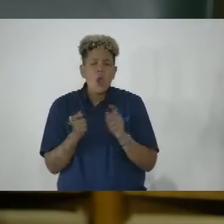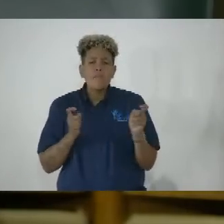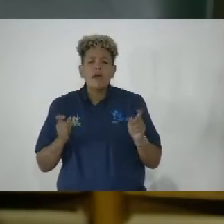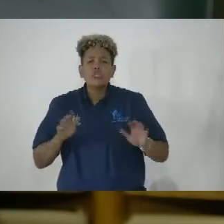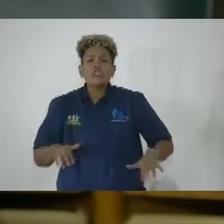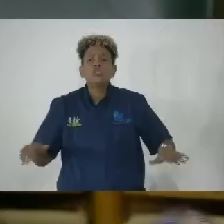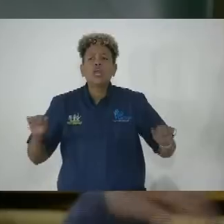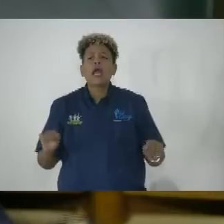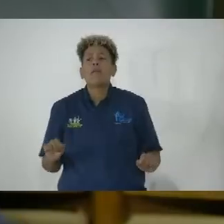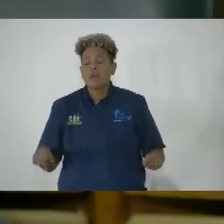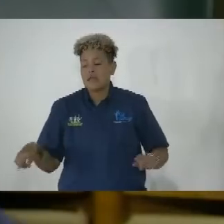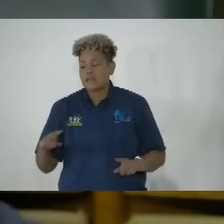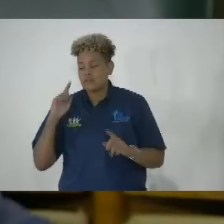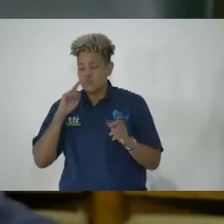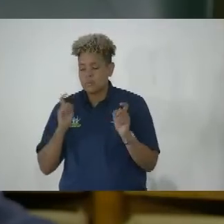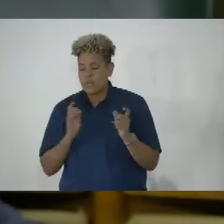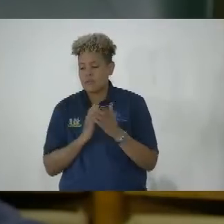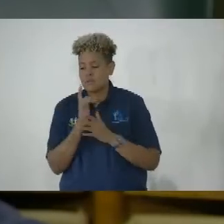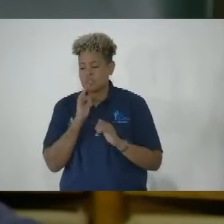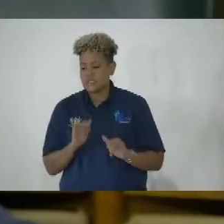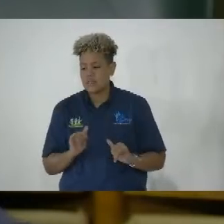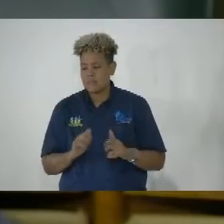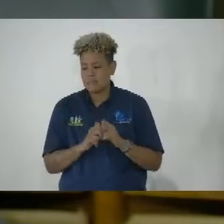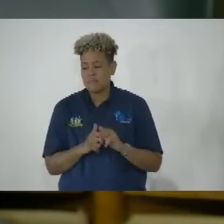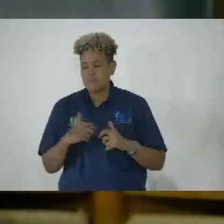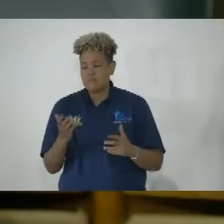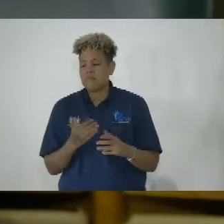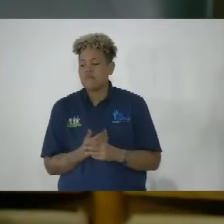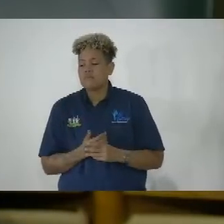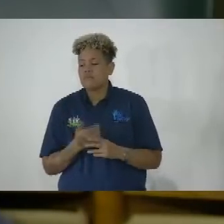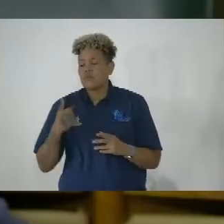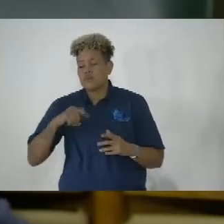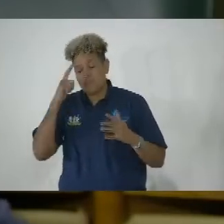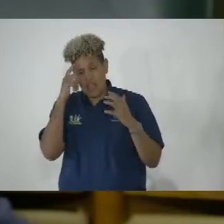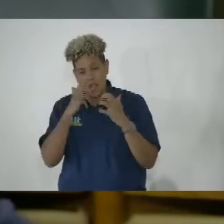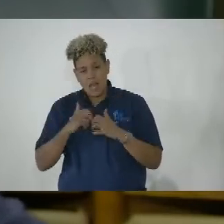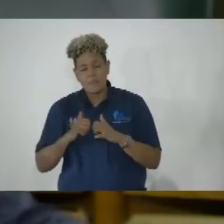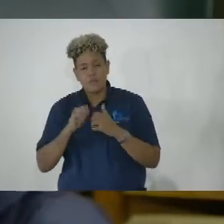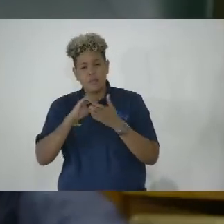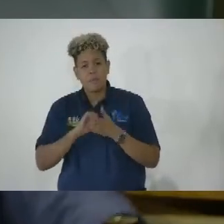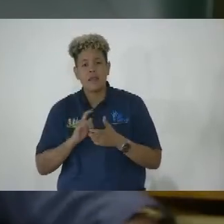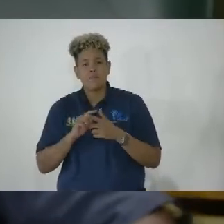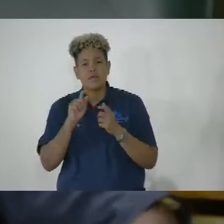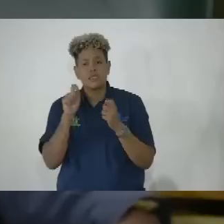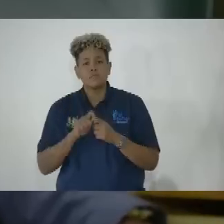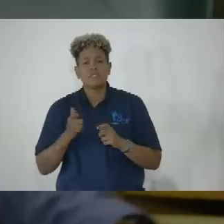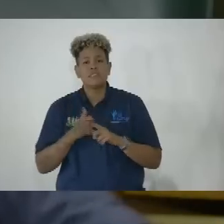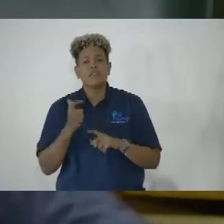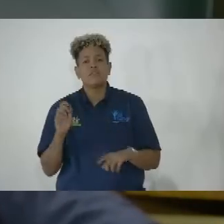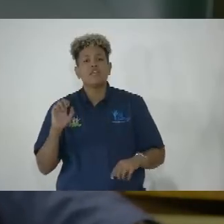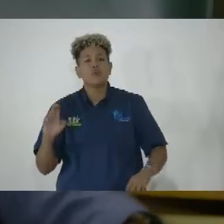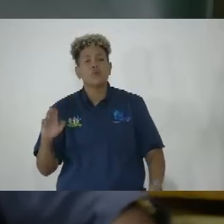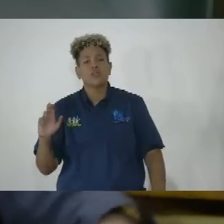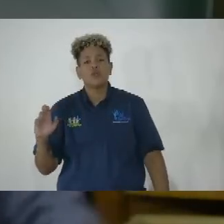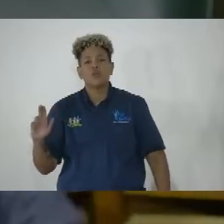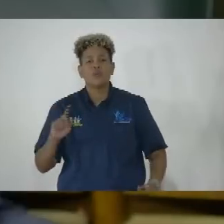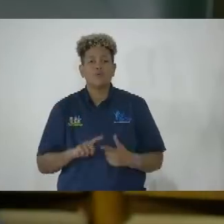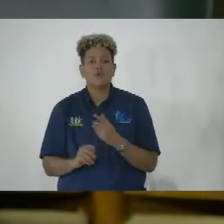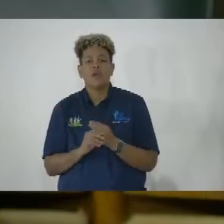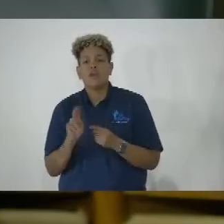children's ability to cope with same. We've collaborated with partners, and in particular the European Union and